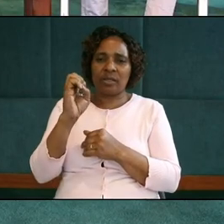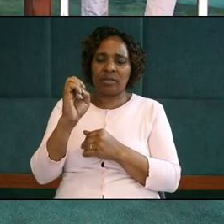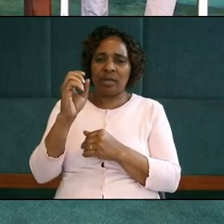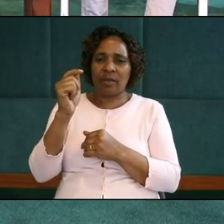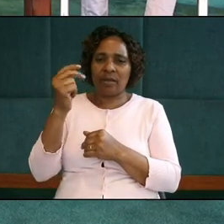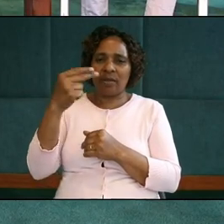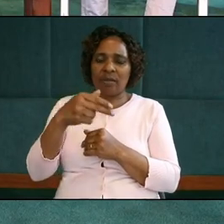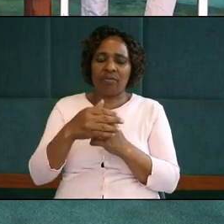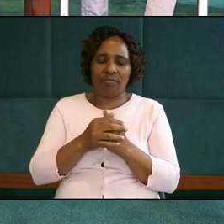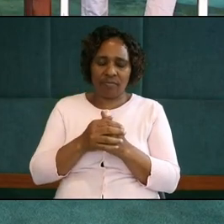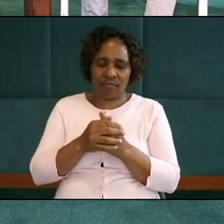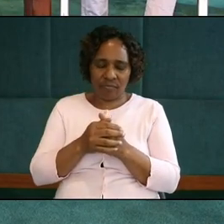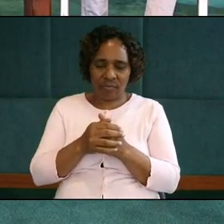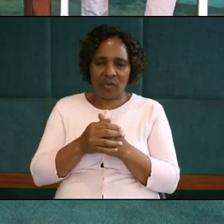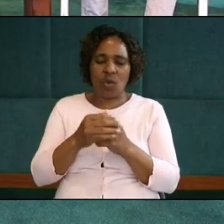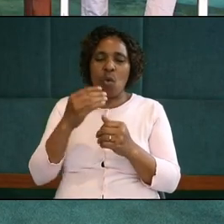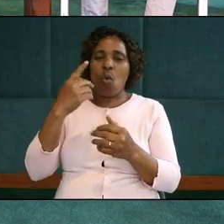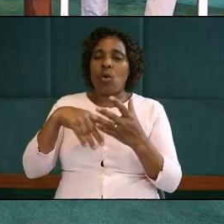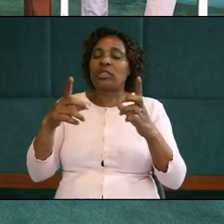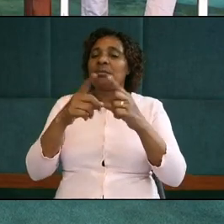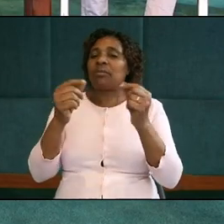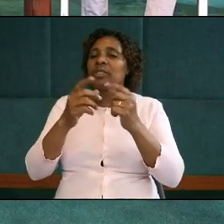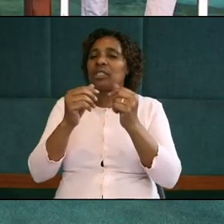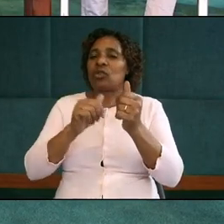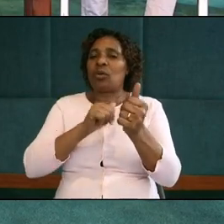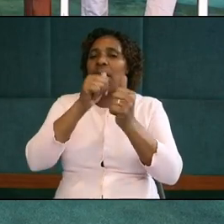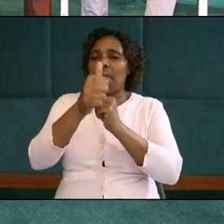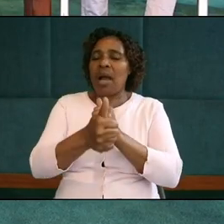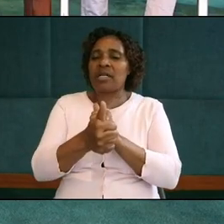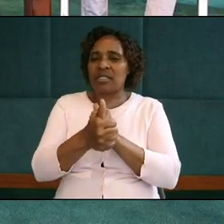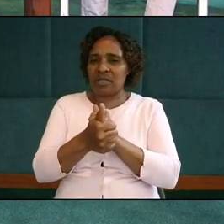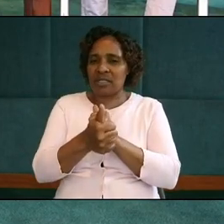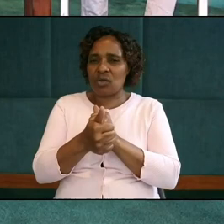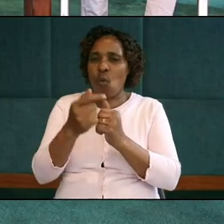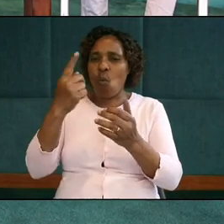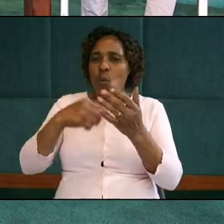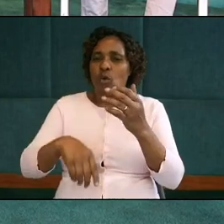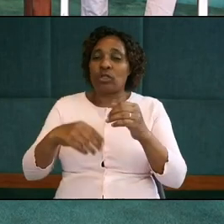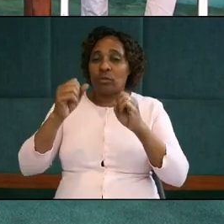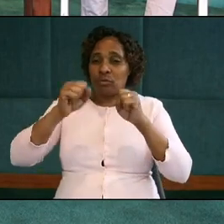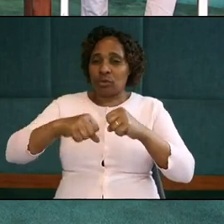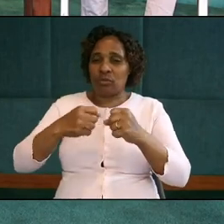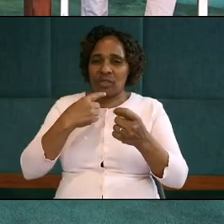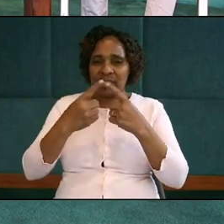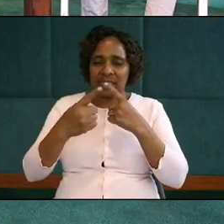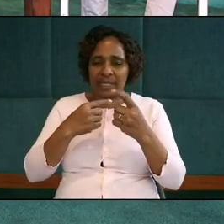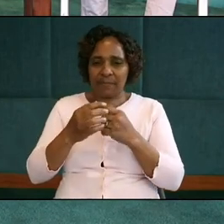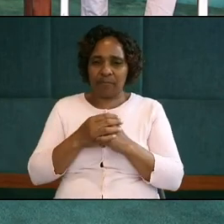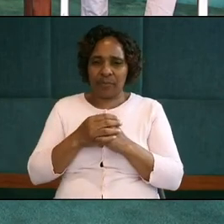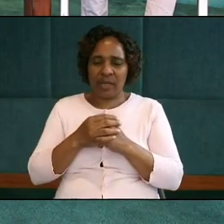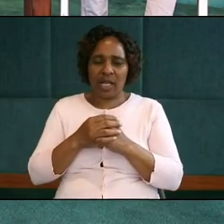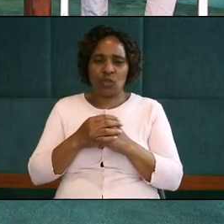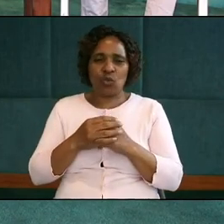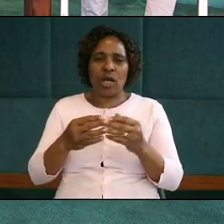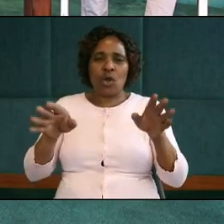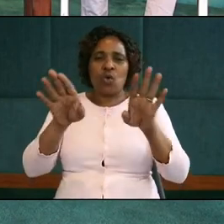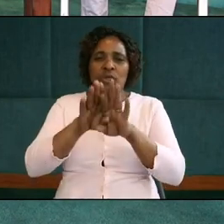you learned in this lesson? What would you like? What message would you like to pass on? And what can you really say as a closing, parting